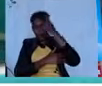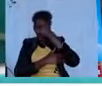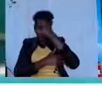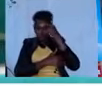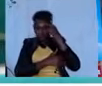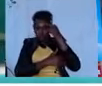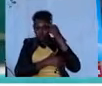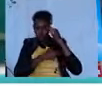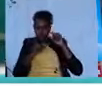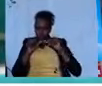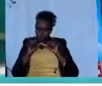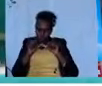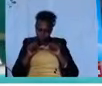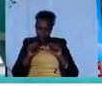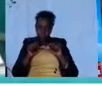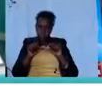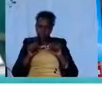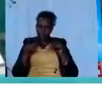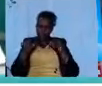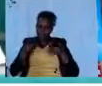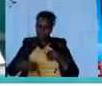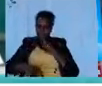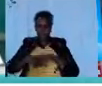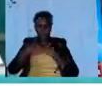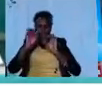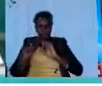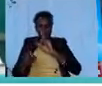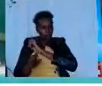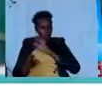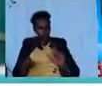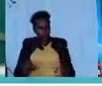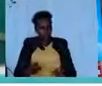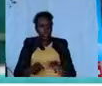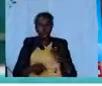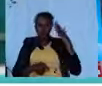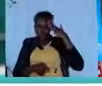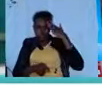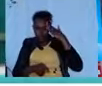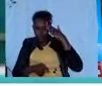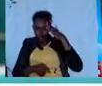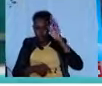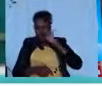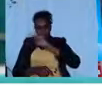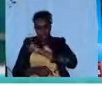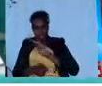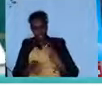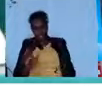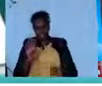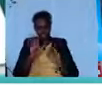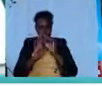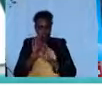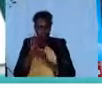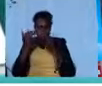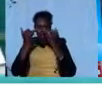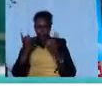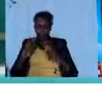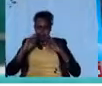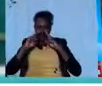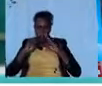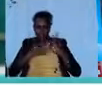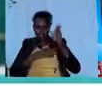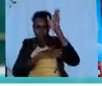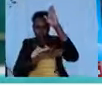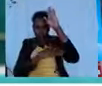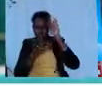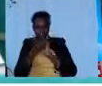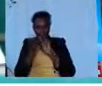you reigneth. And even this time, Lord, we acknowledge your kingship. And now the peace of God, which surpasses